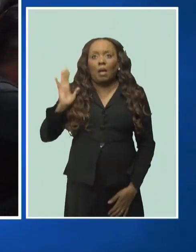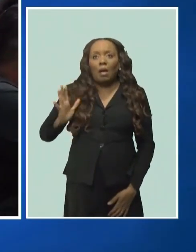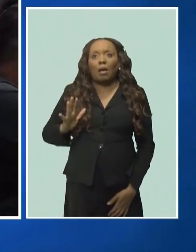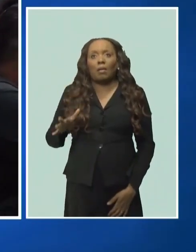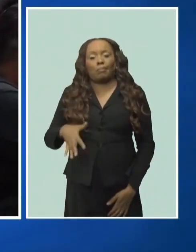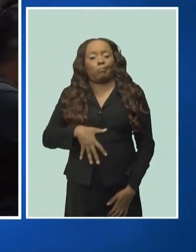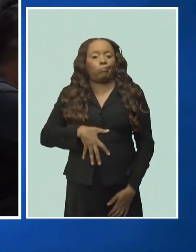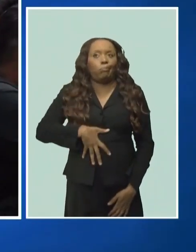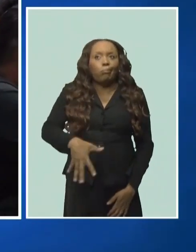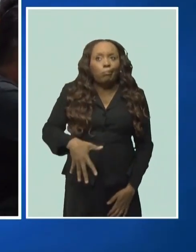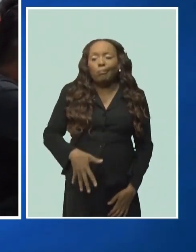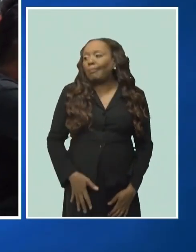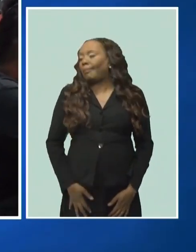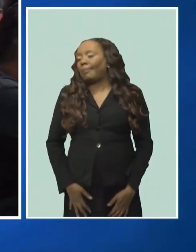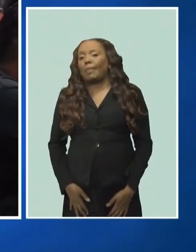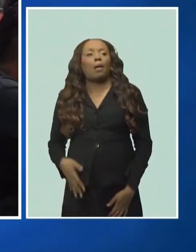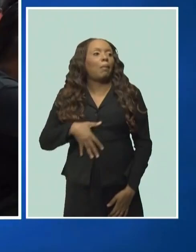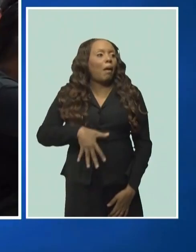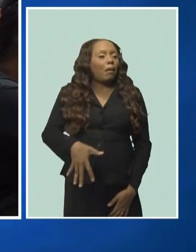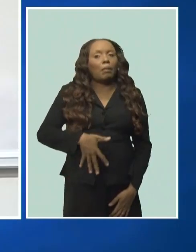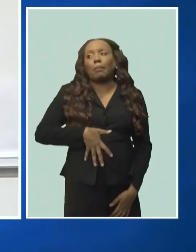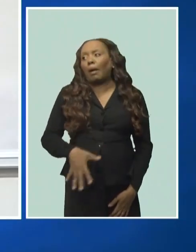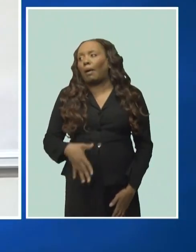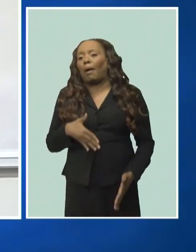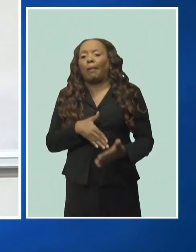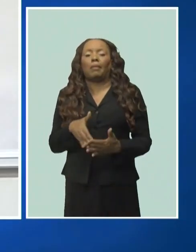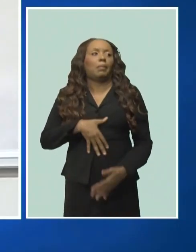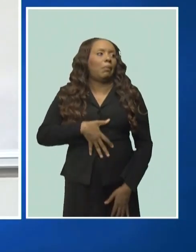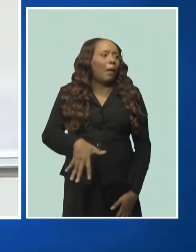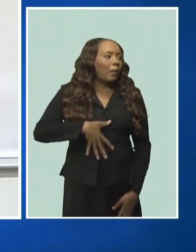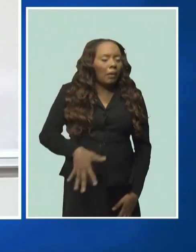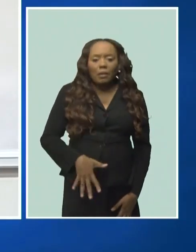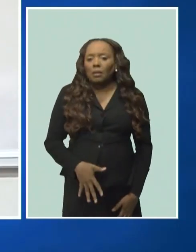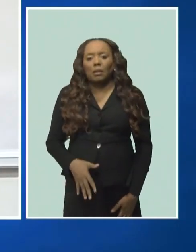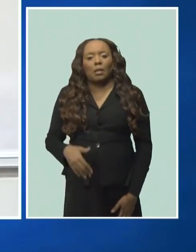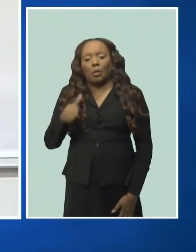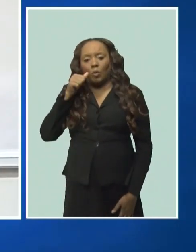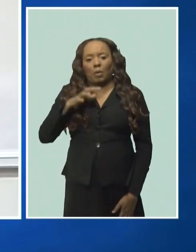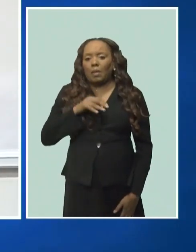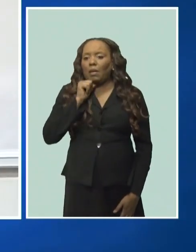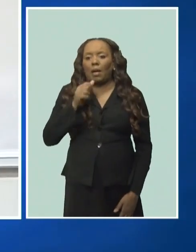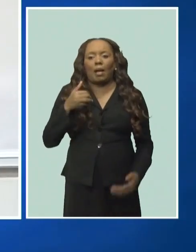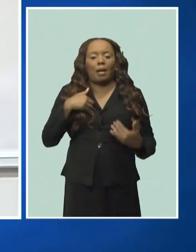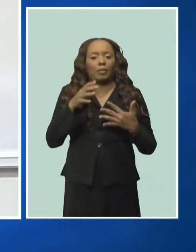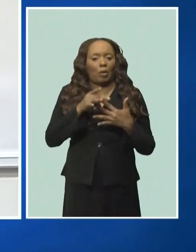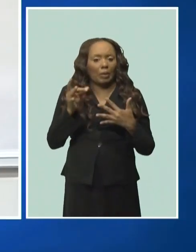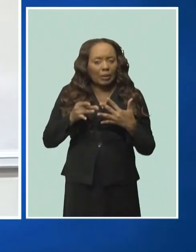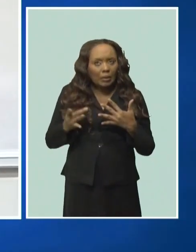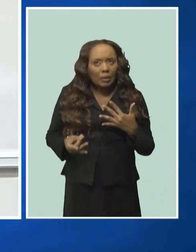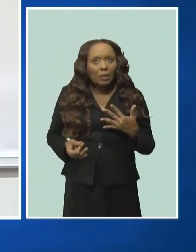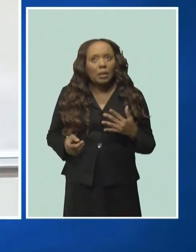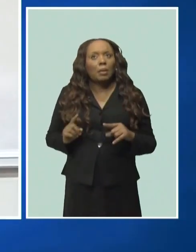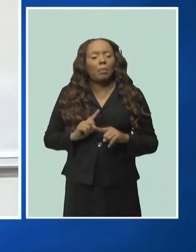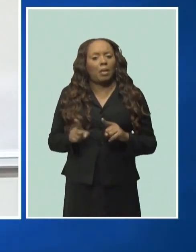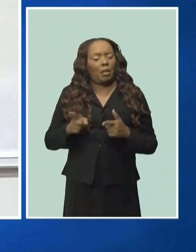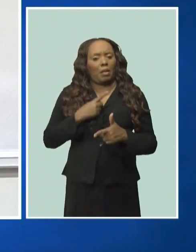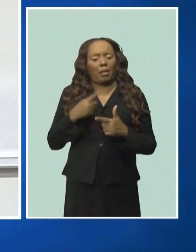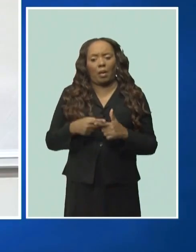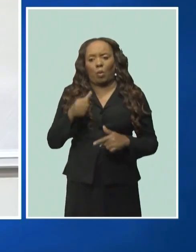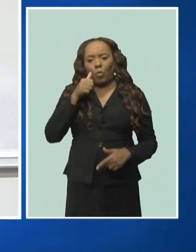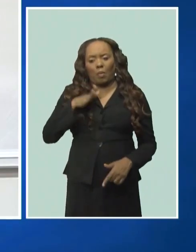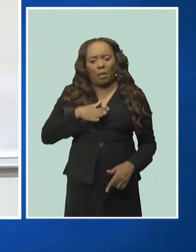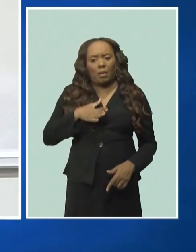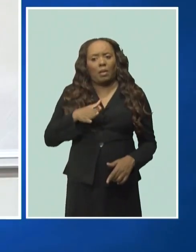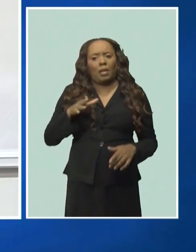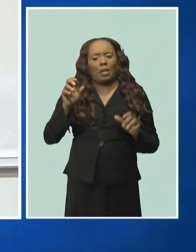were fertile and not because they were able to make choices. And we were able to come to a place where women could begin to make